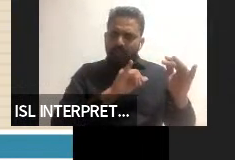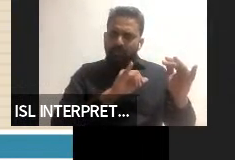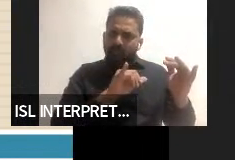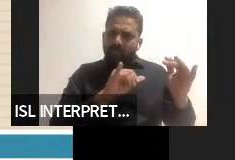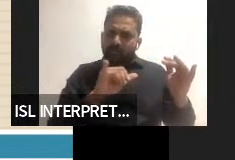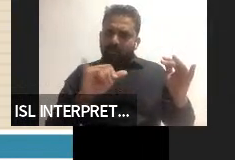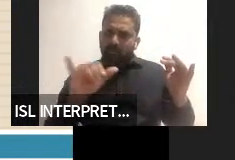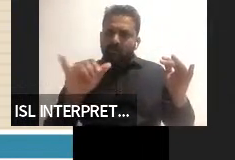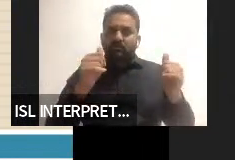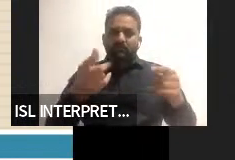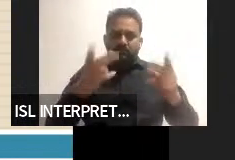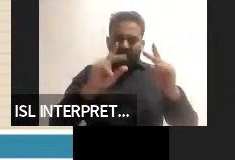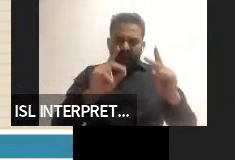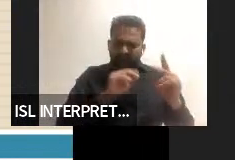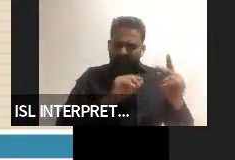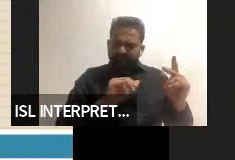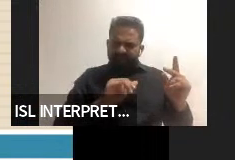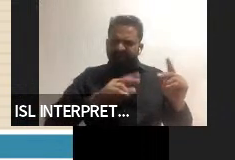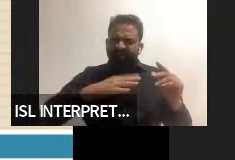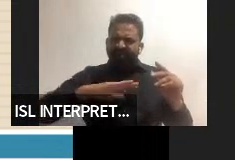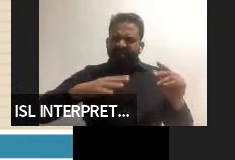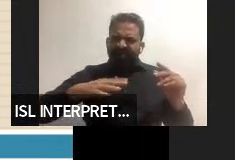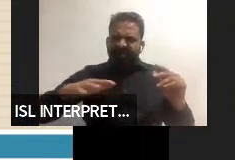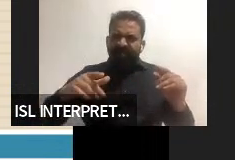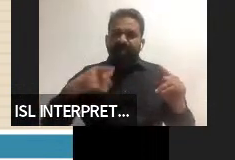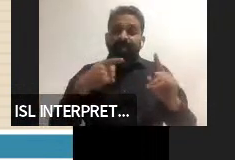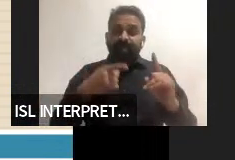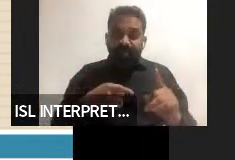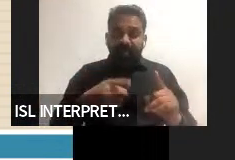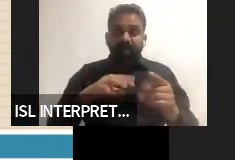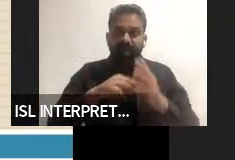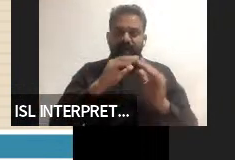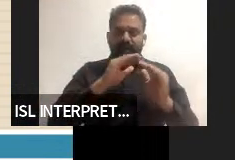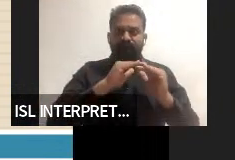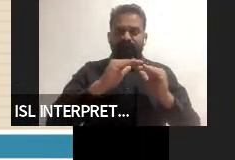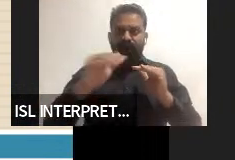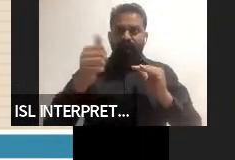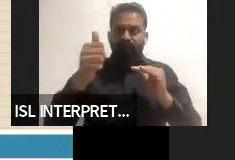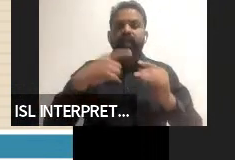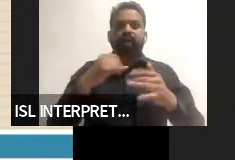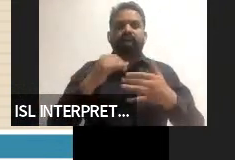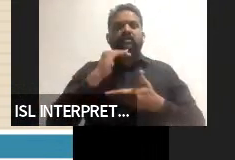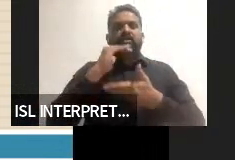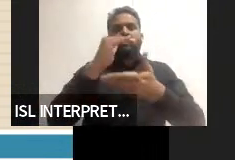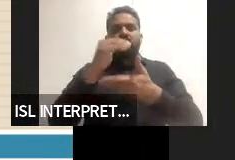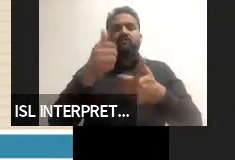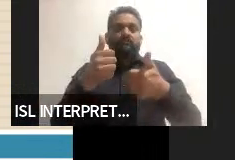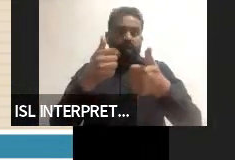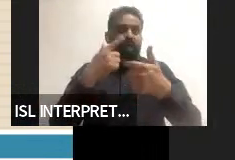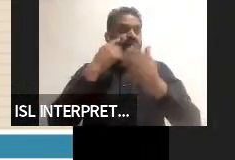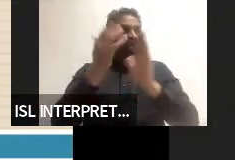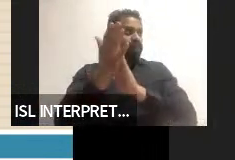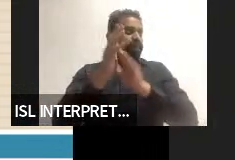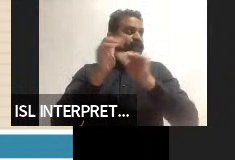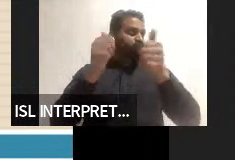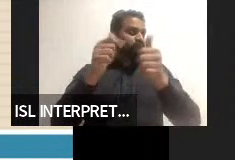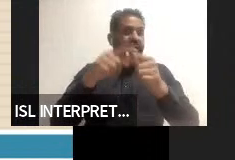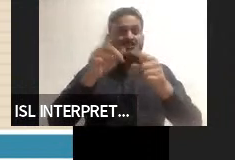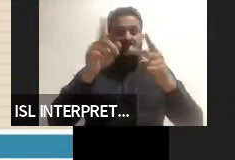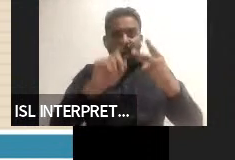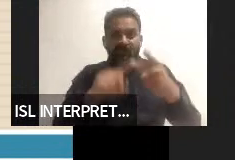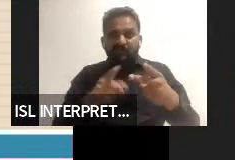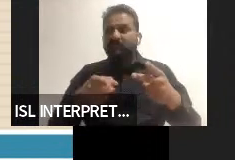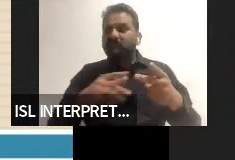then in that case, the consistent memoranda will be given award or move forward, but other memoranda will not move